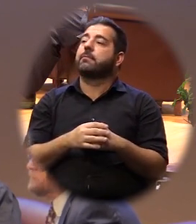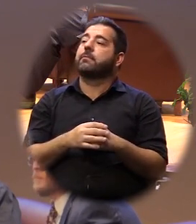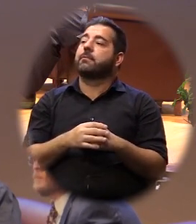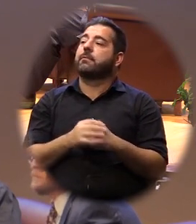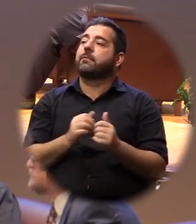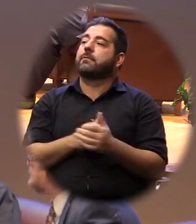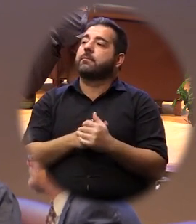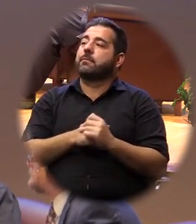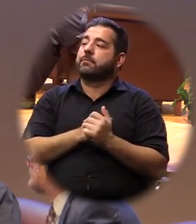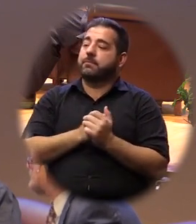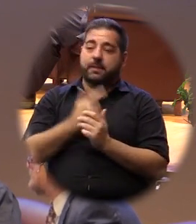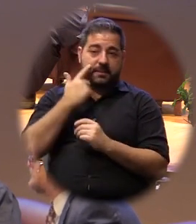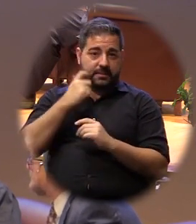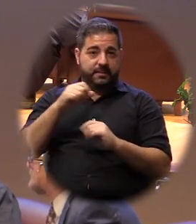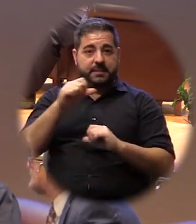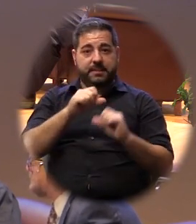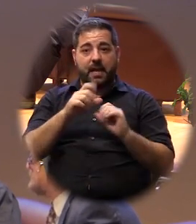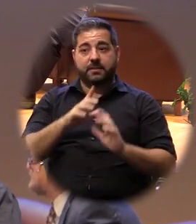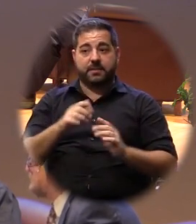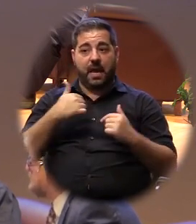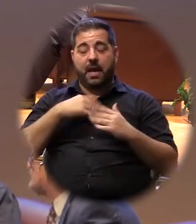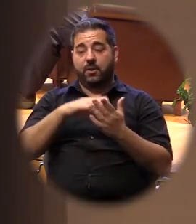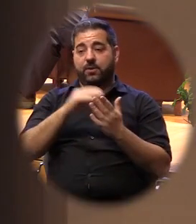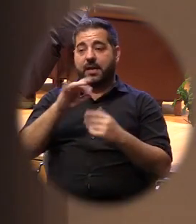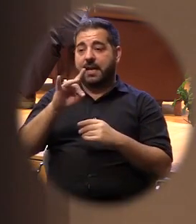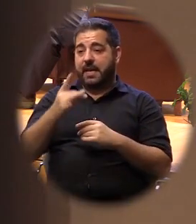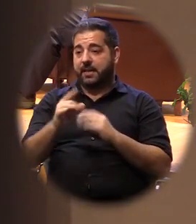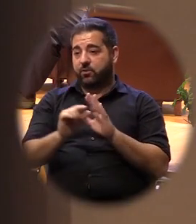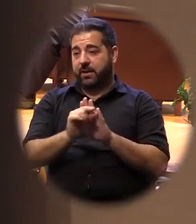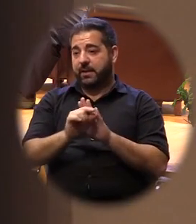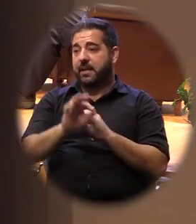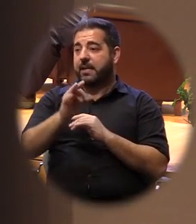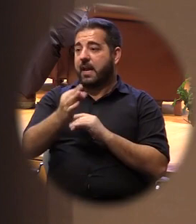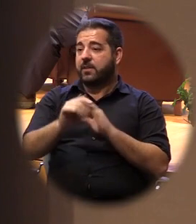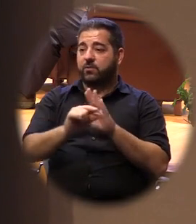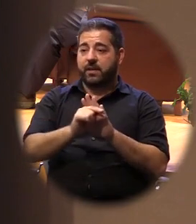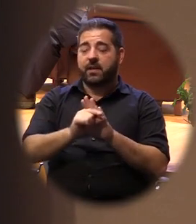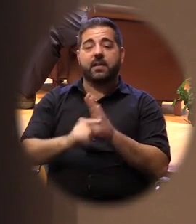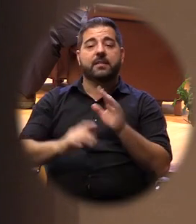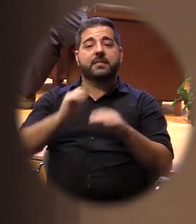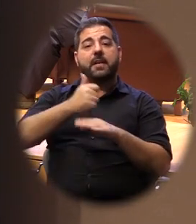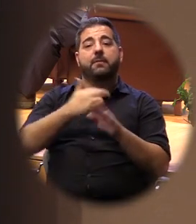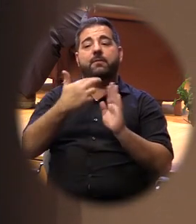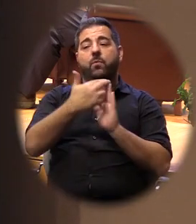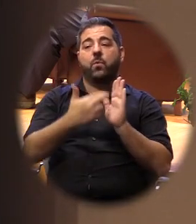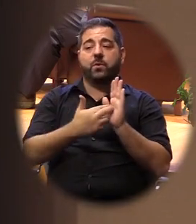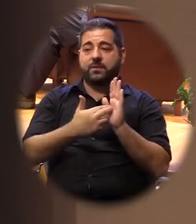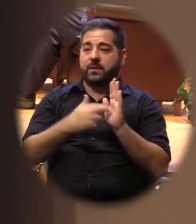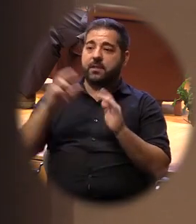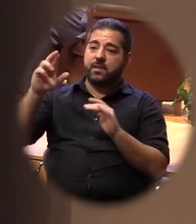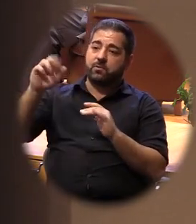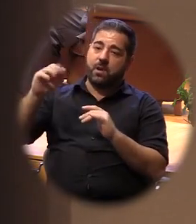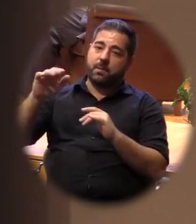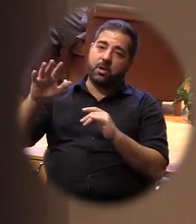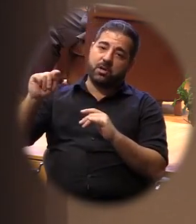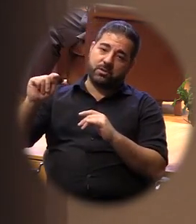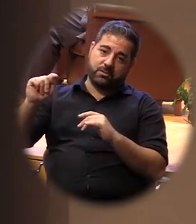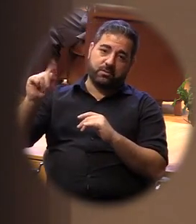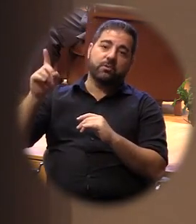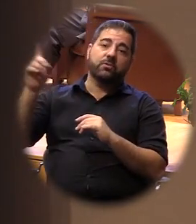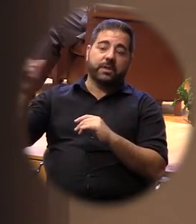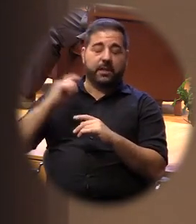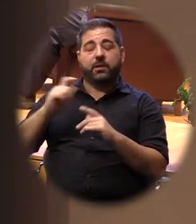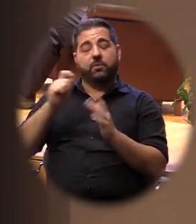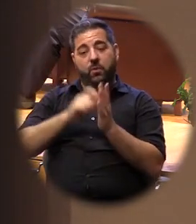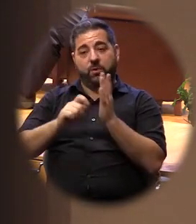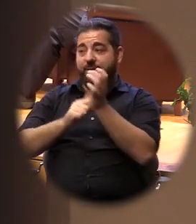as I learned it in the eighth or ninth grade it was a set of rules that Robert Boyle wrote um and if you